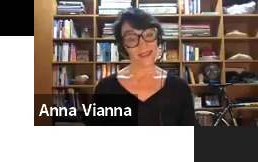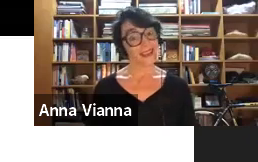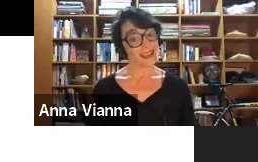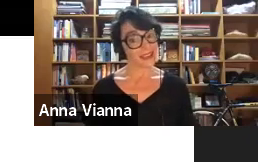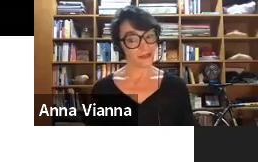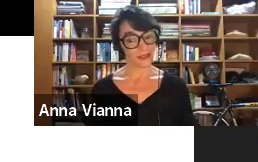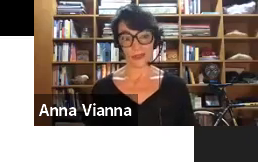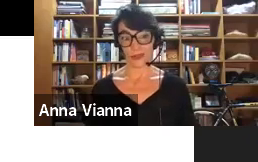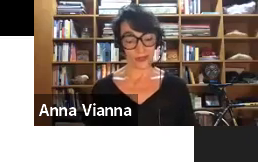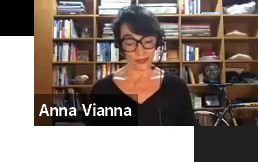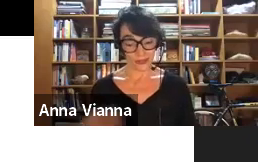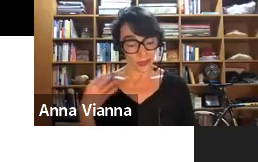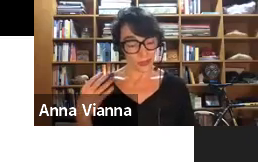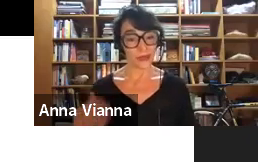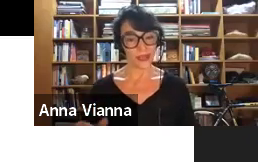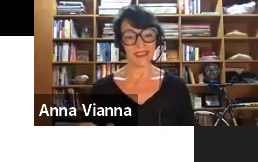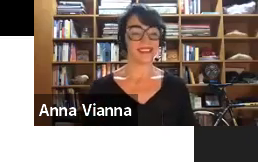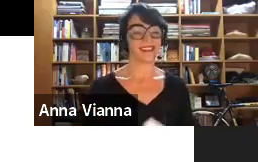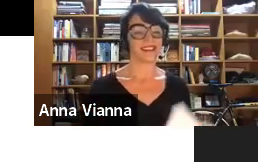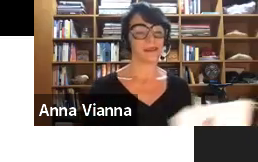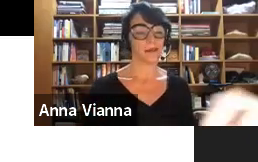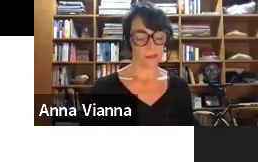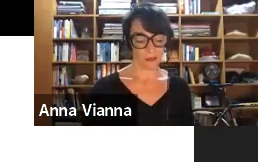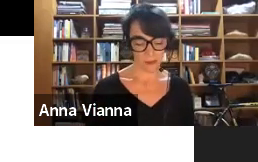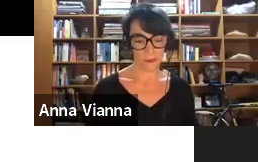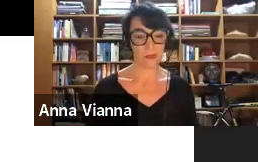started getting the hang of it, which was really great.